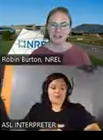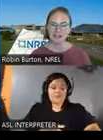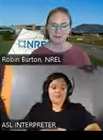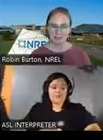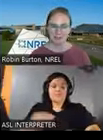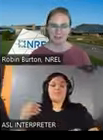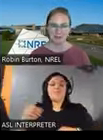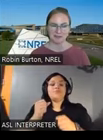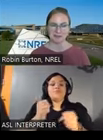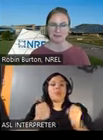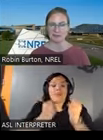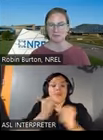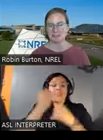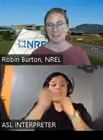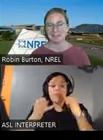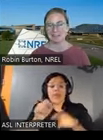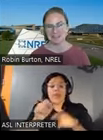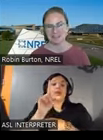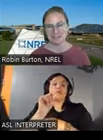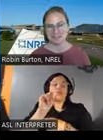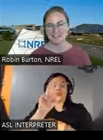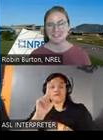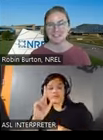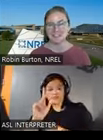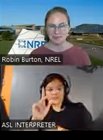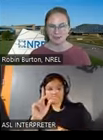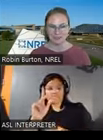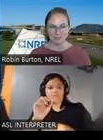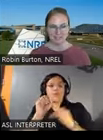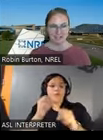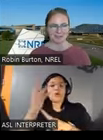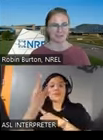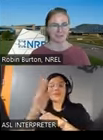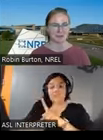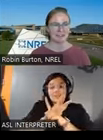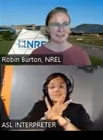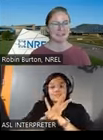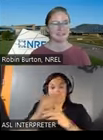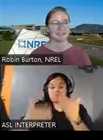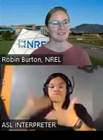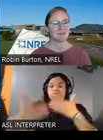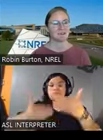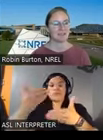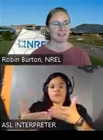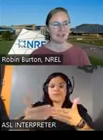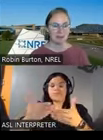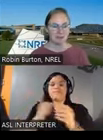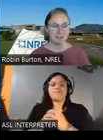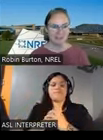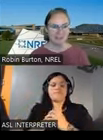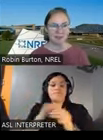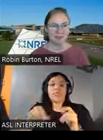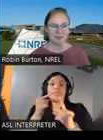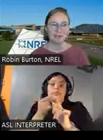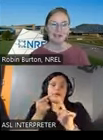through the end of 2023. So we're delighted to be sharing this six-month progress update here at this point. So at this point, we have established